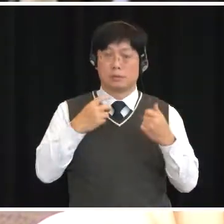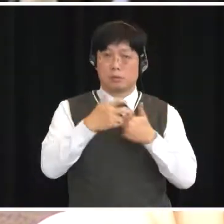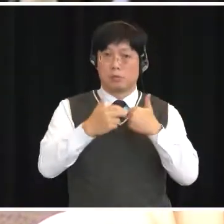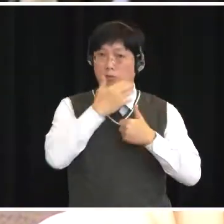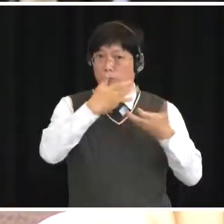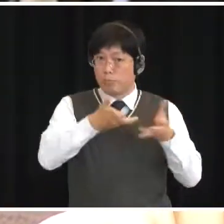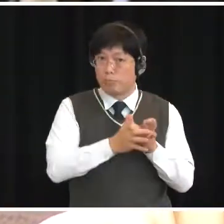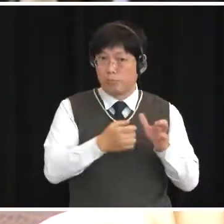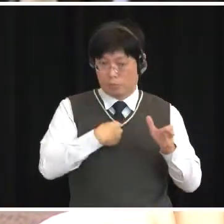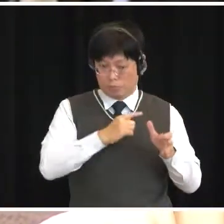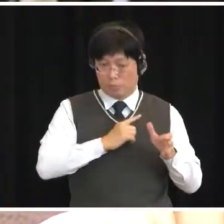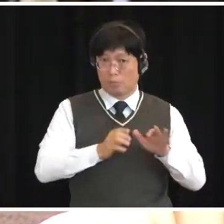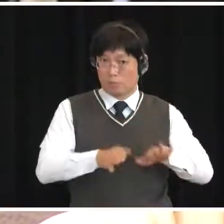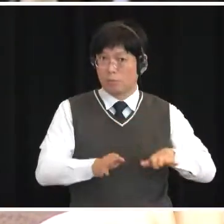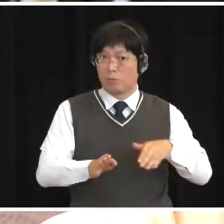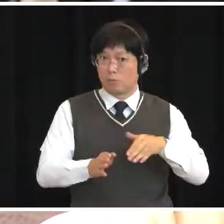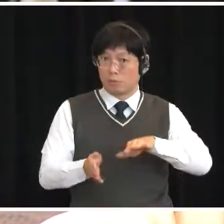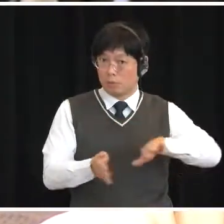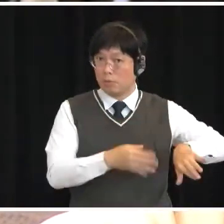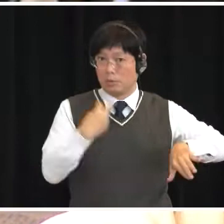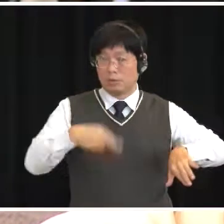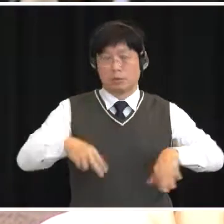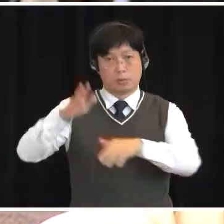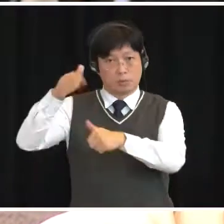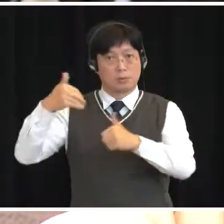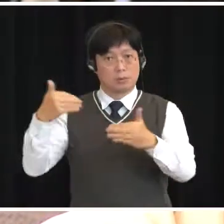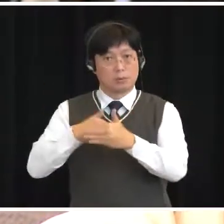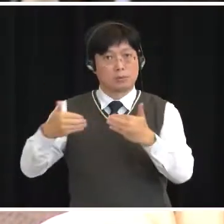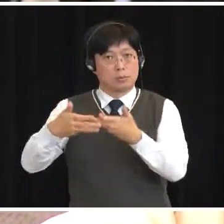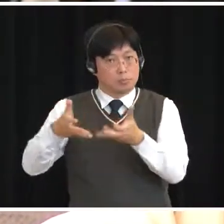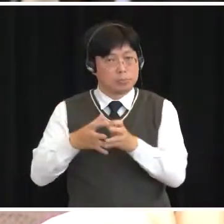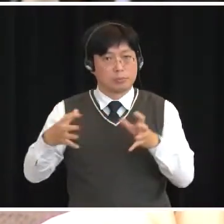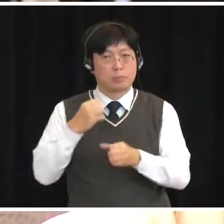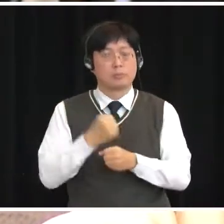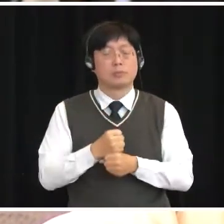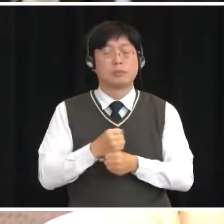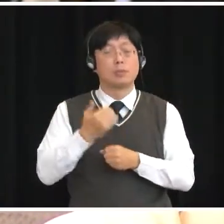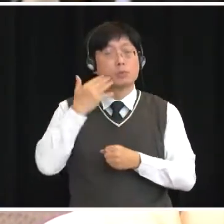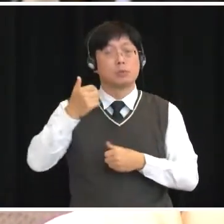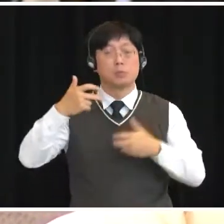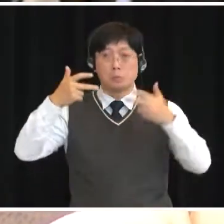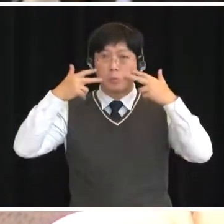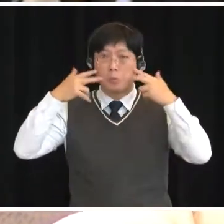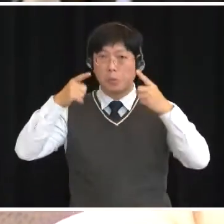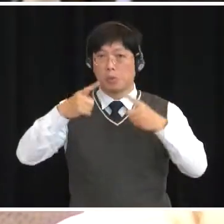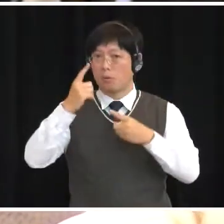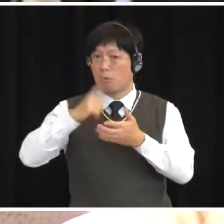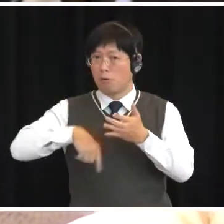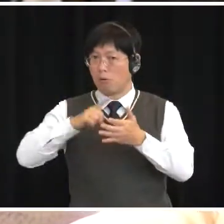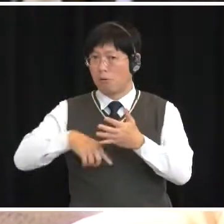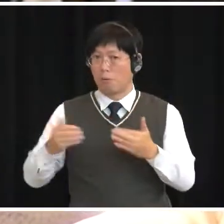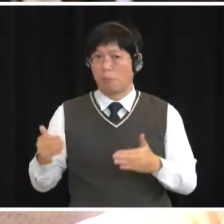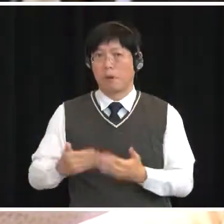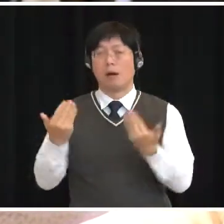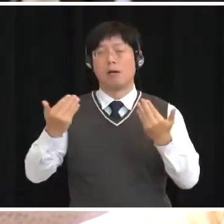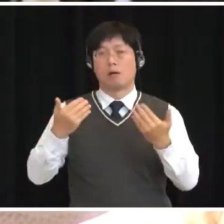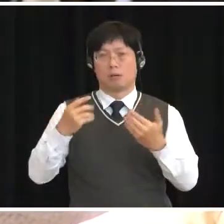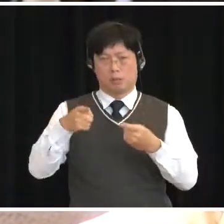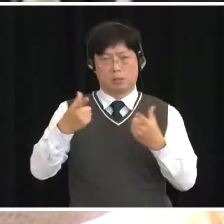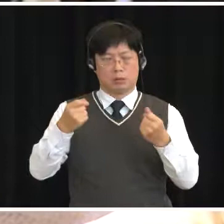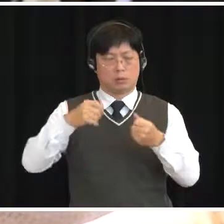of accident is traffic accidents. So we work with the Ministry of Transportation. And in